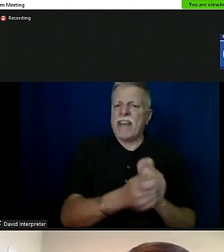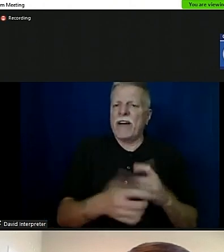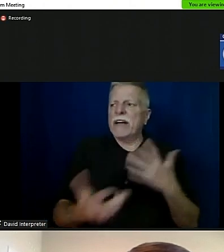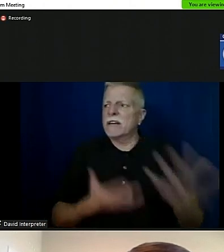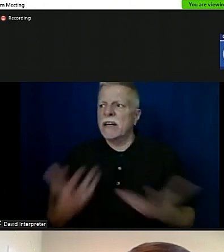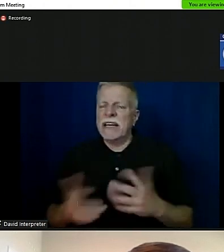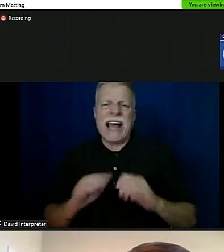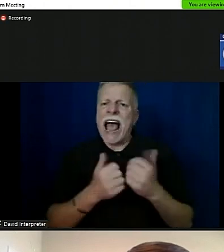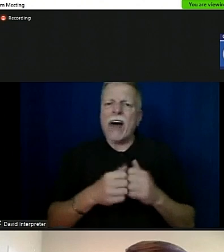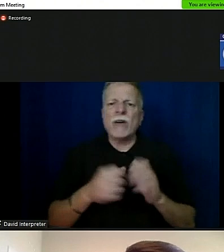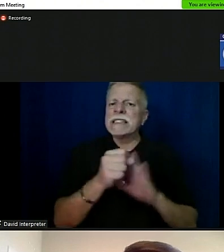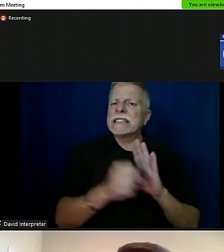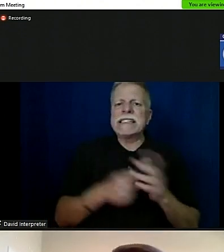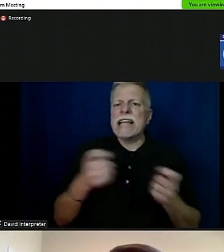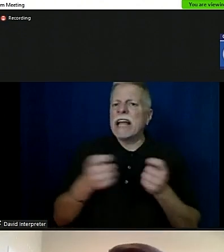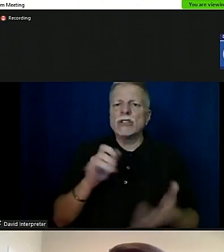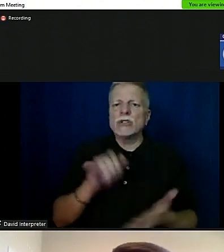that?